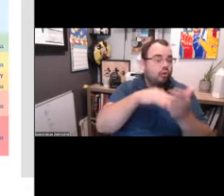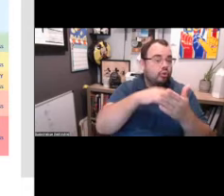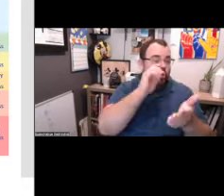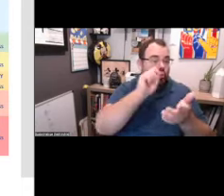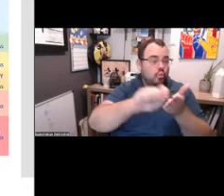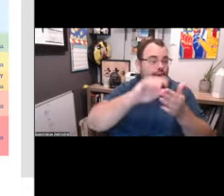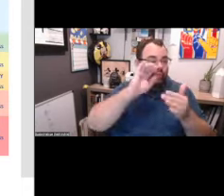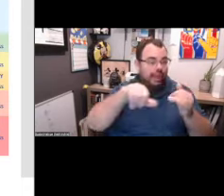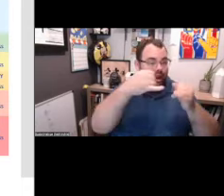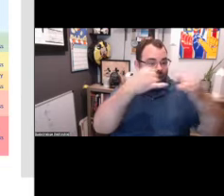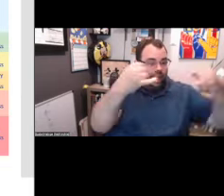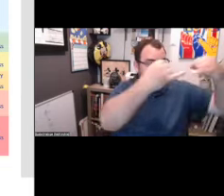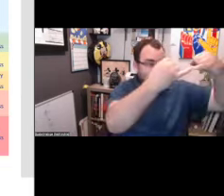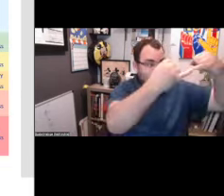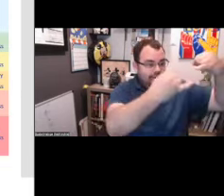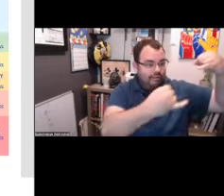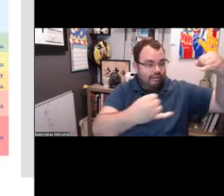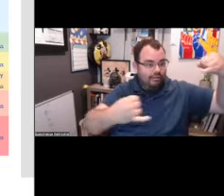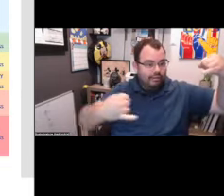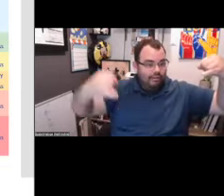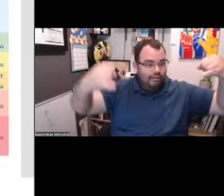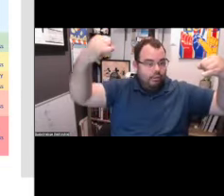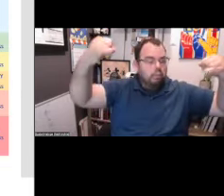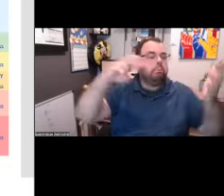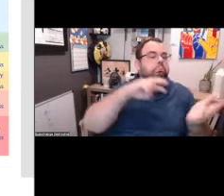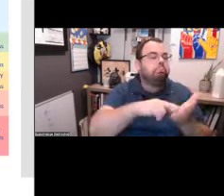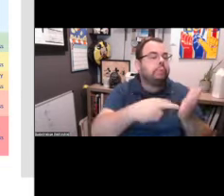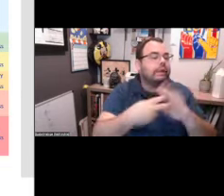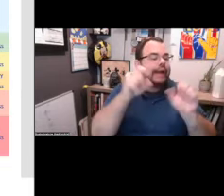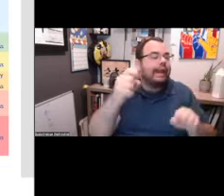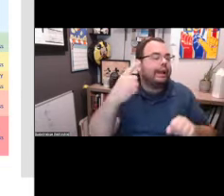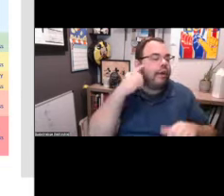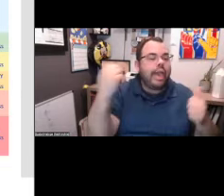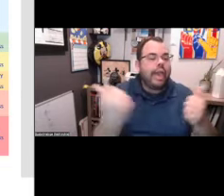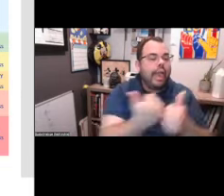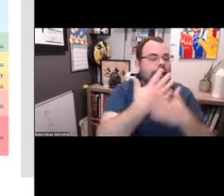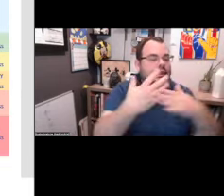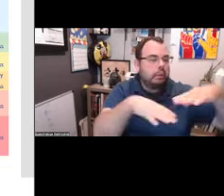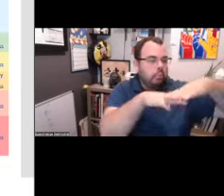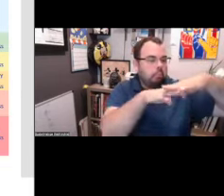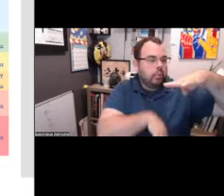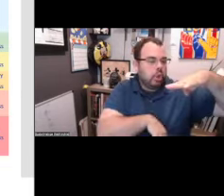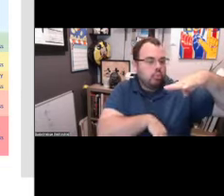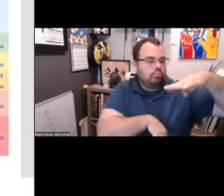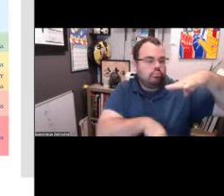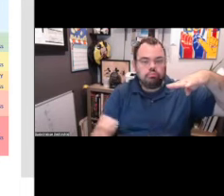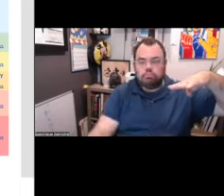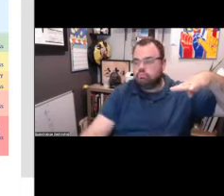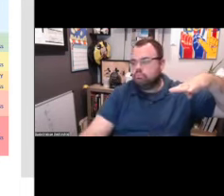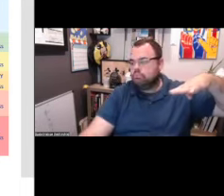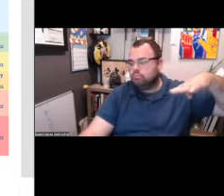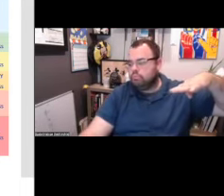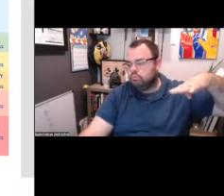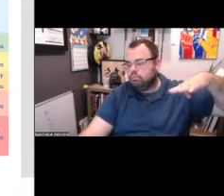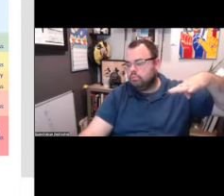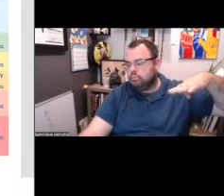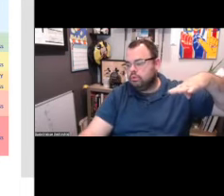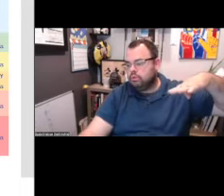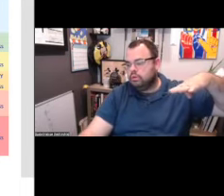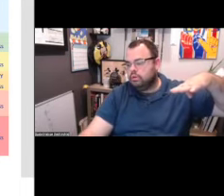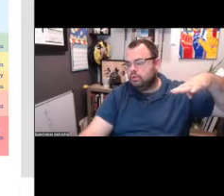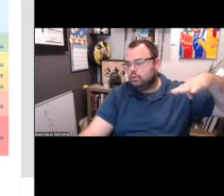this. So when a doctor writes that line like that, that means that you can hear everything